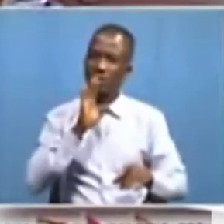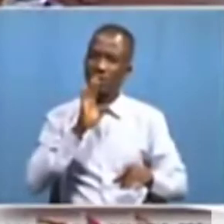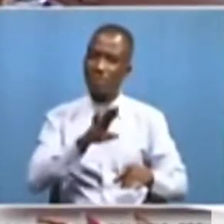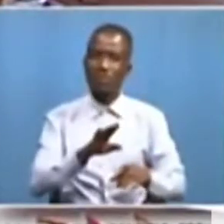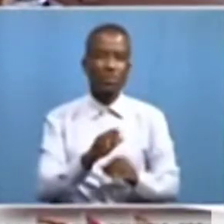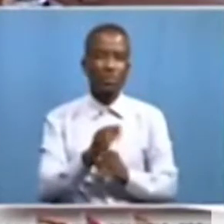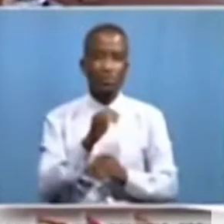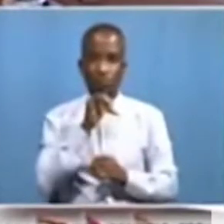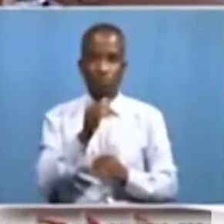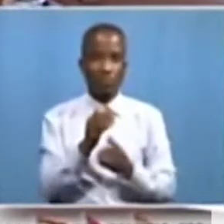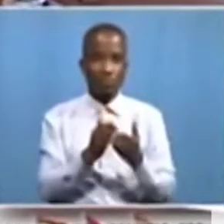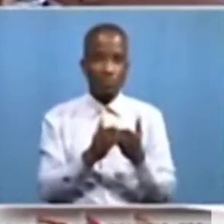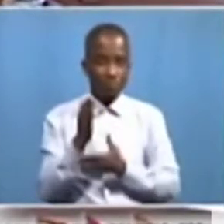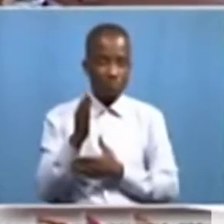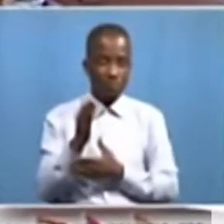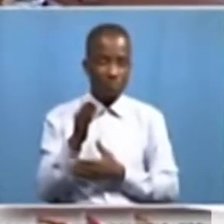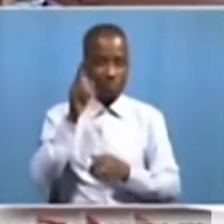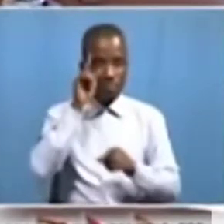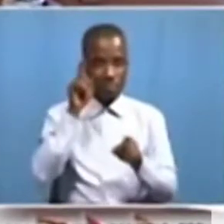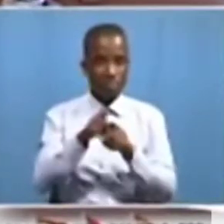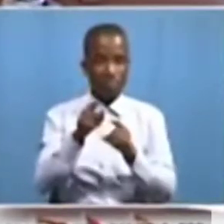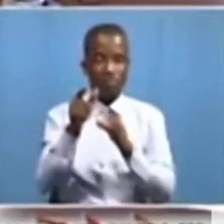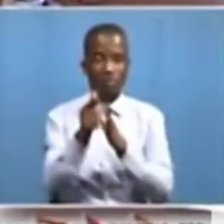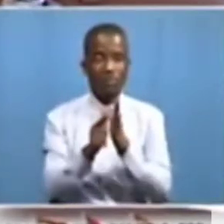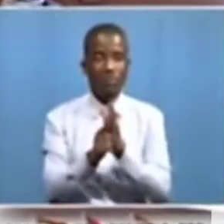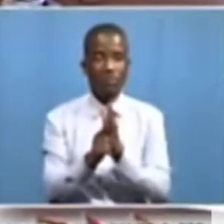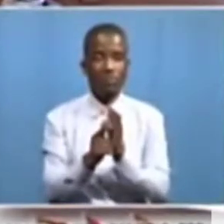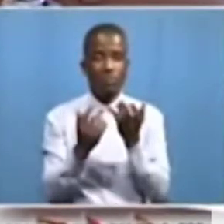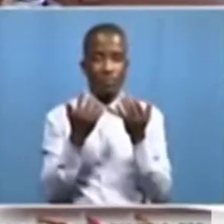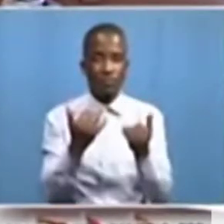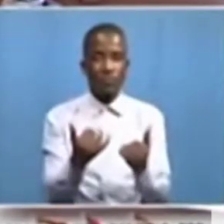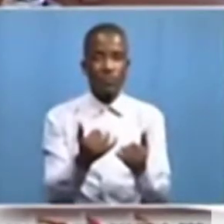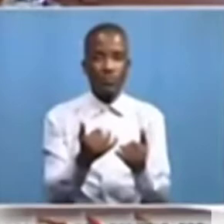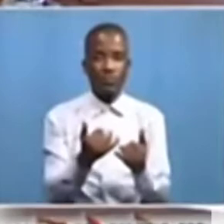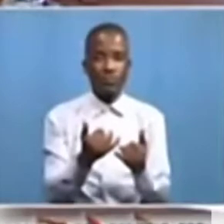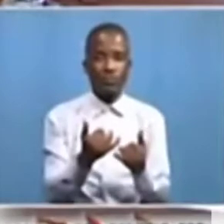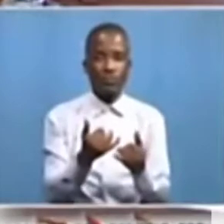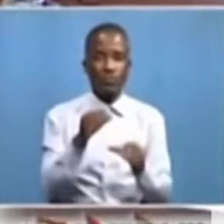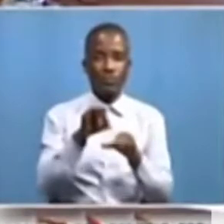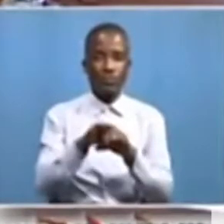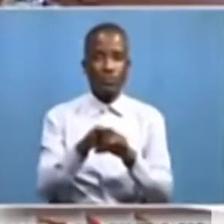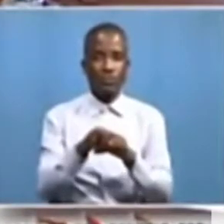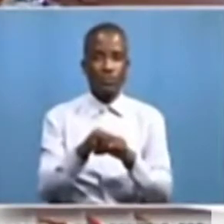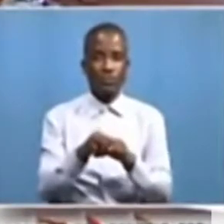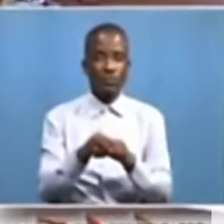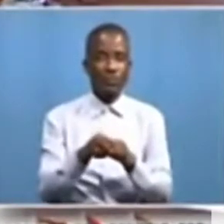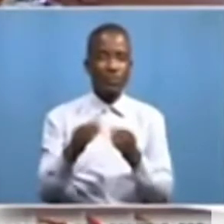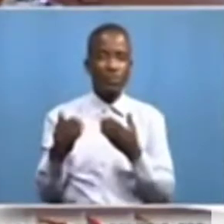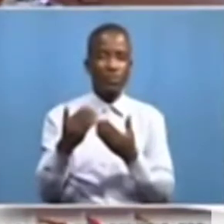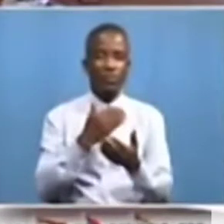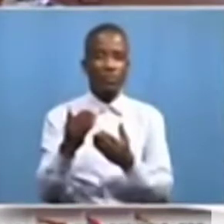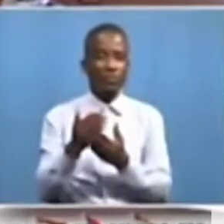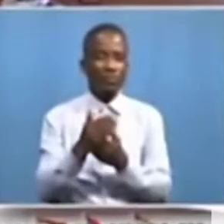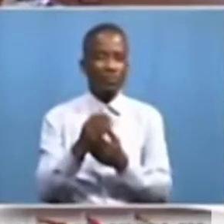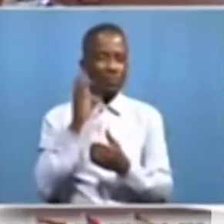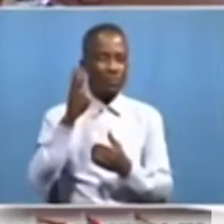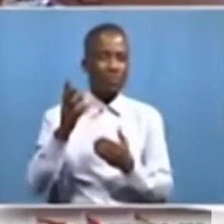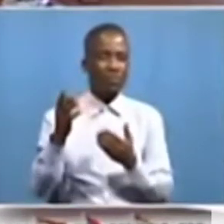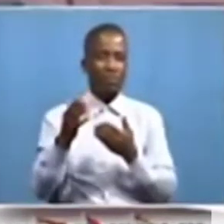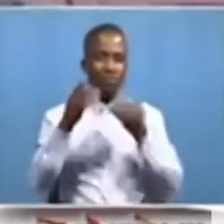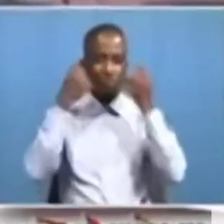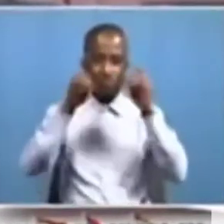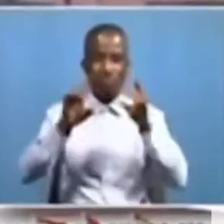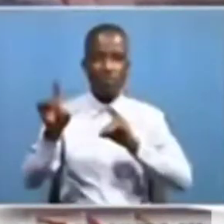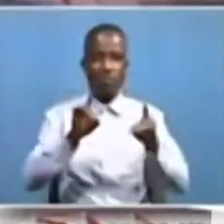not substantially in accordance with the law as to elections, the election is vitiated, irrespective of whether the result